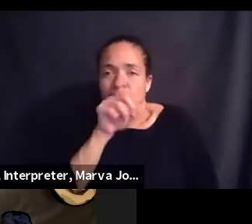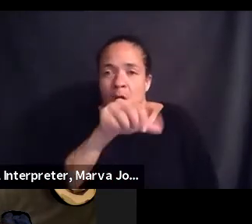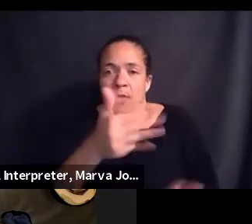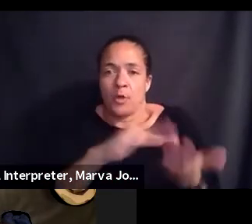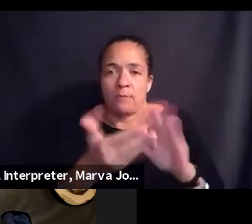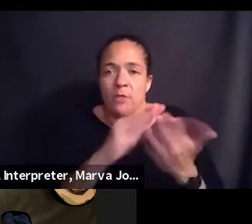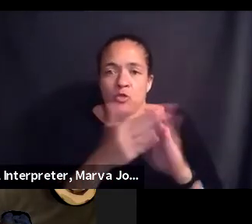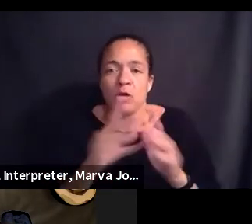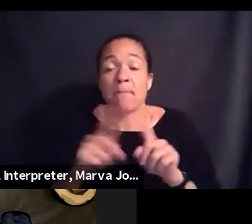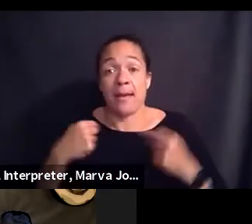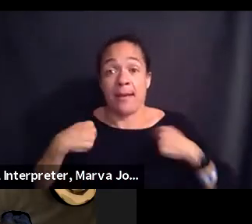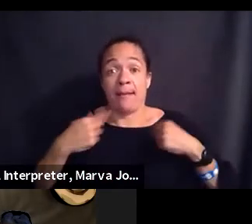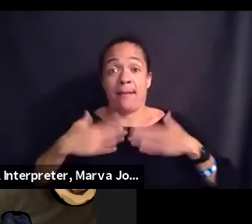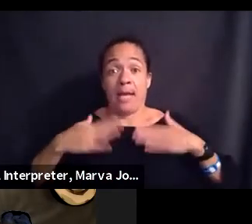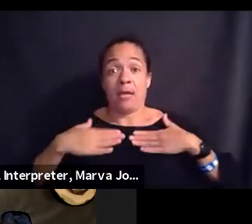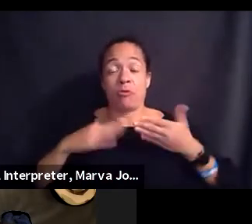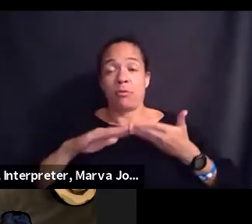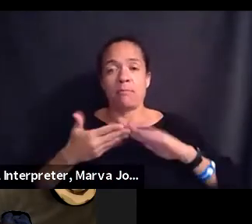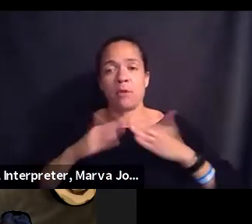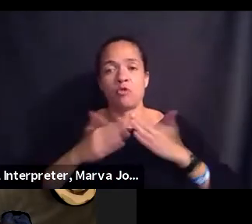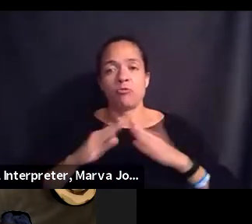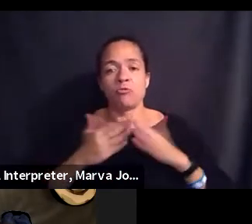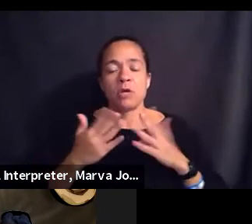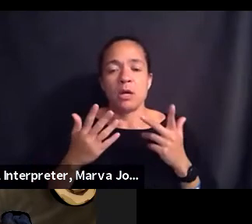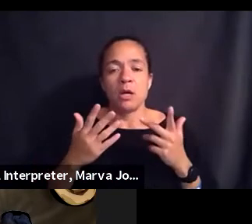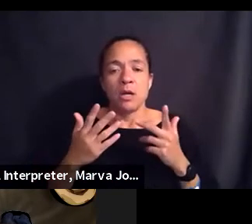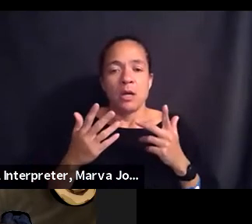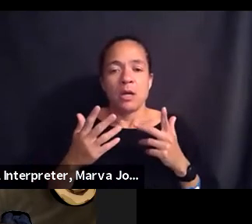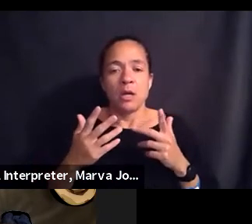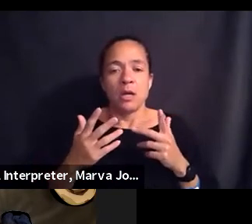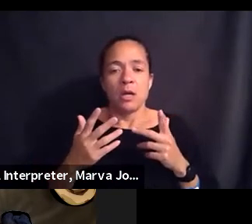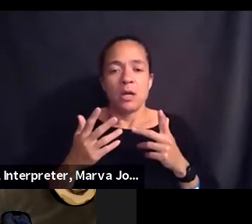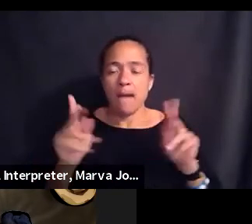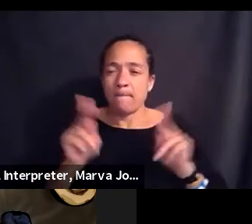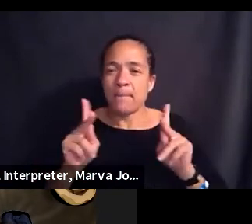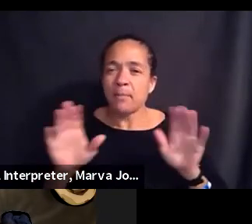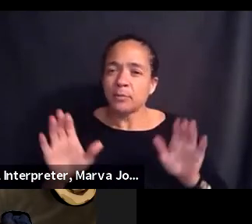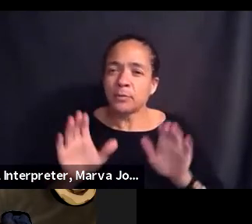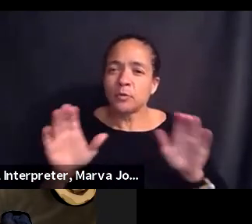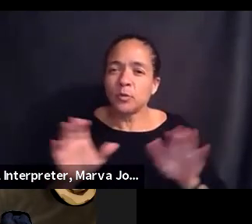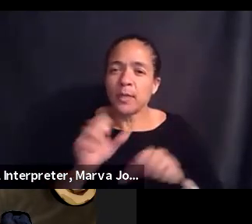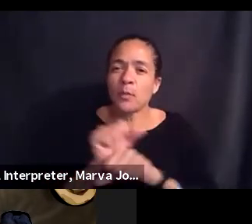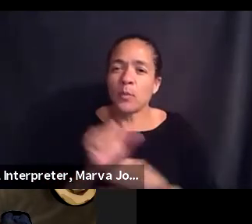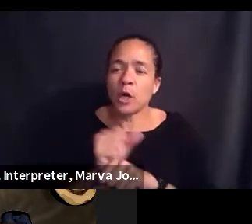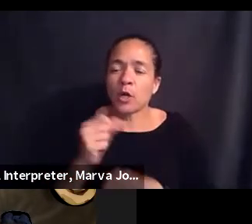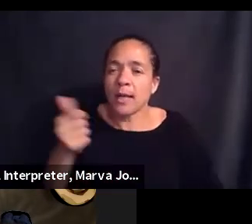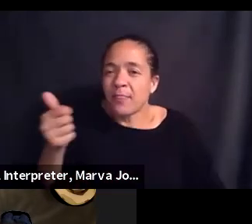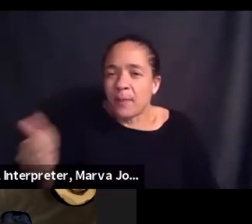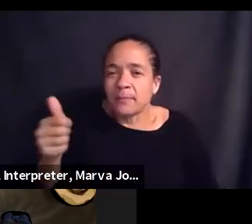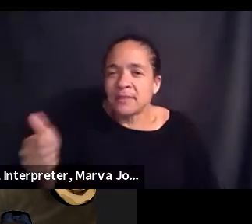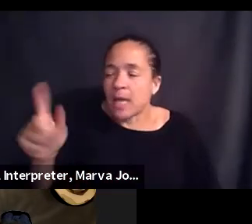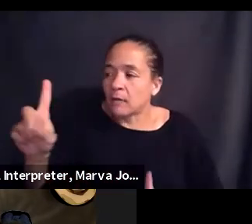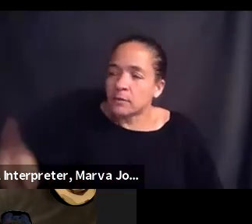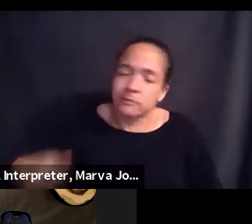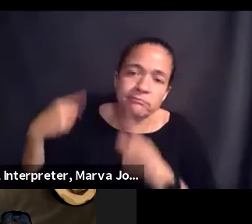here in our community, we've had people out there doing the work themselves in order to try